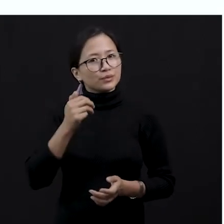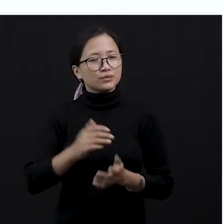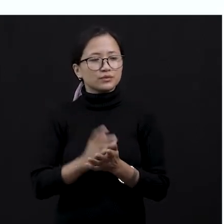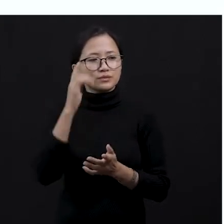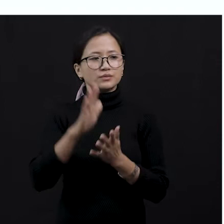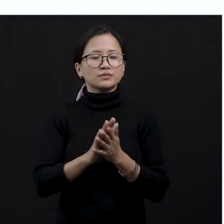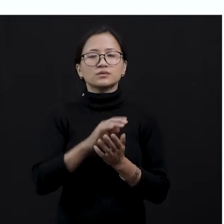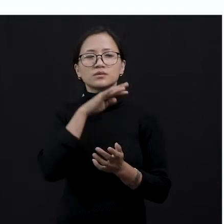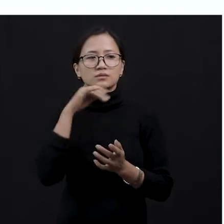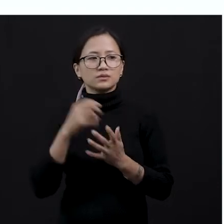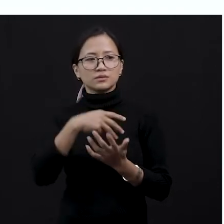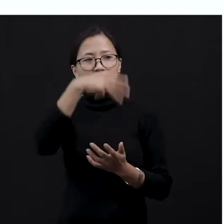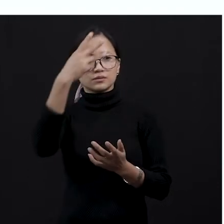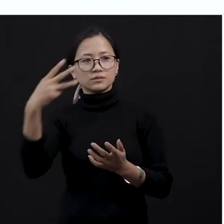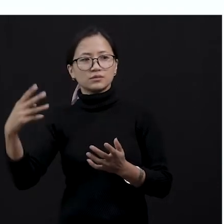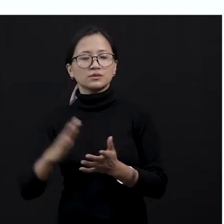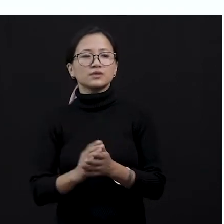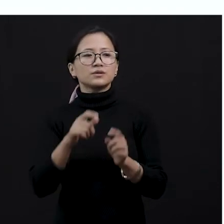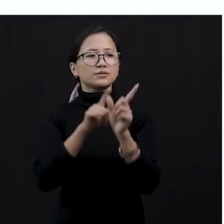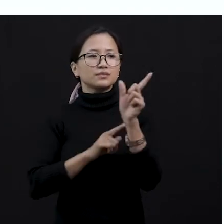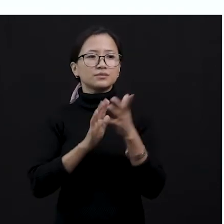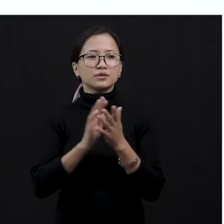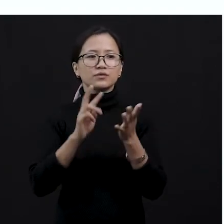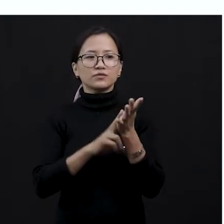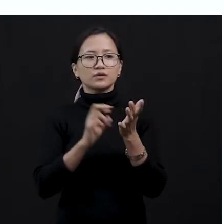Rainbow, written by Vipoli Giba, okay.